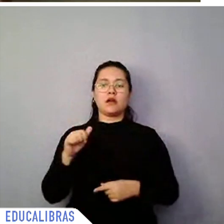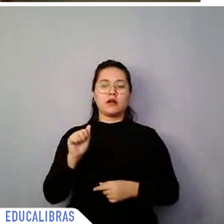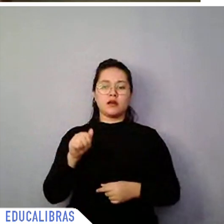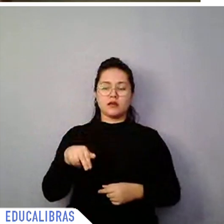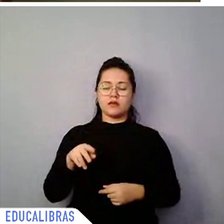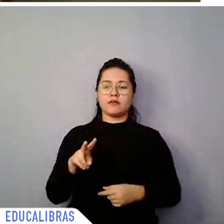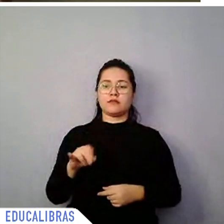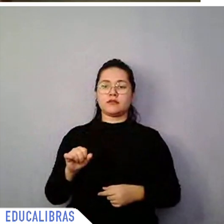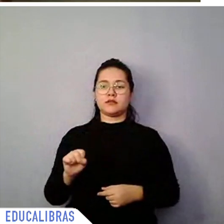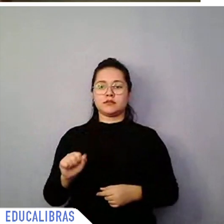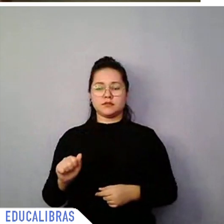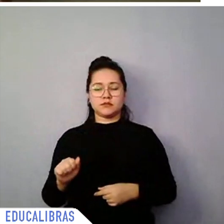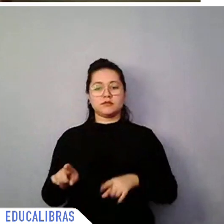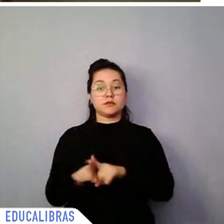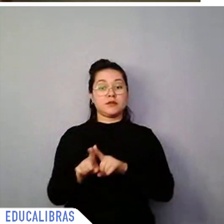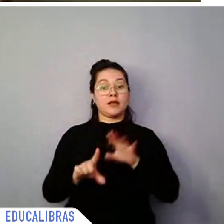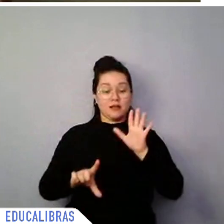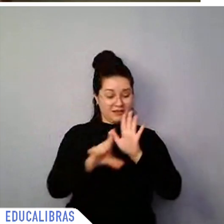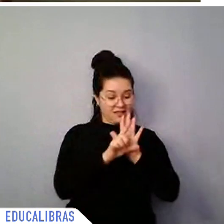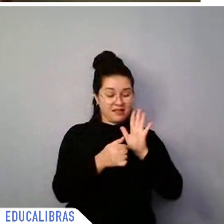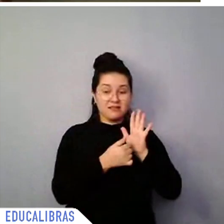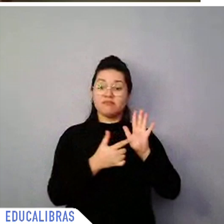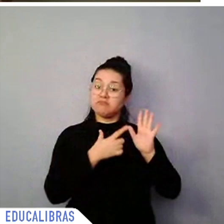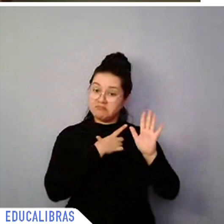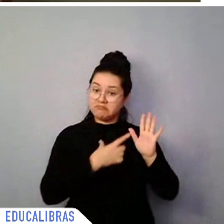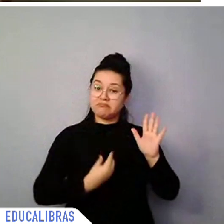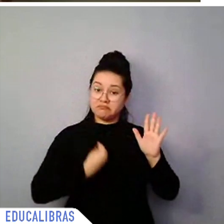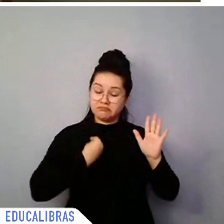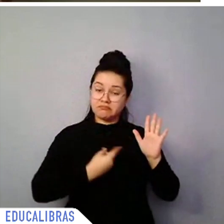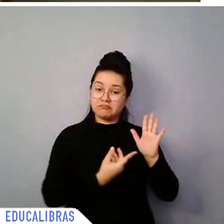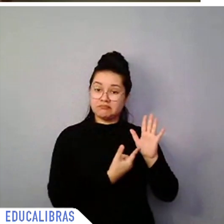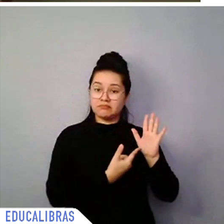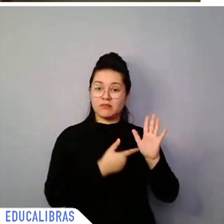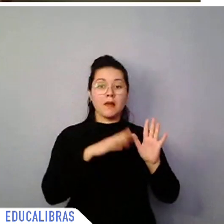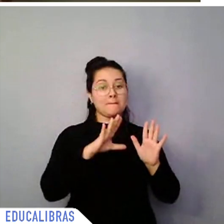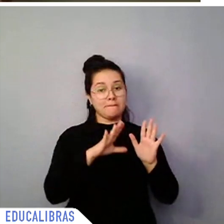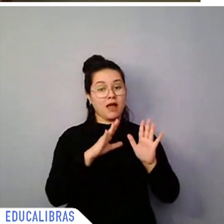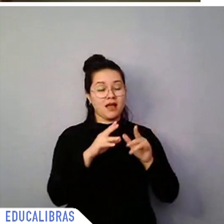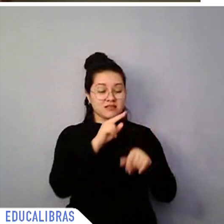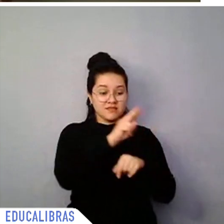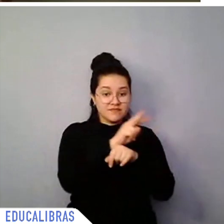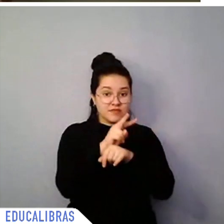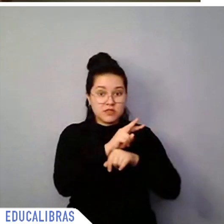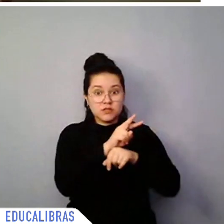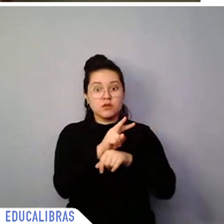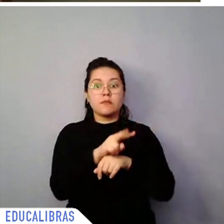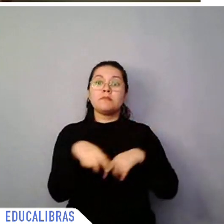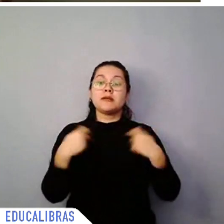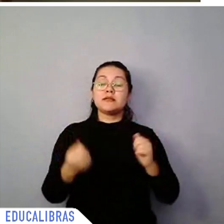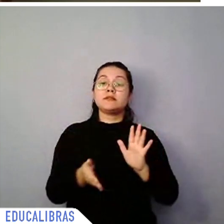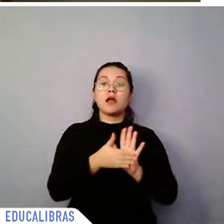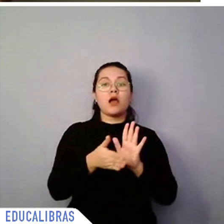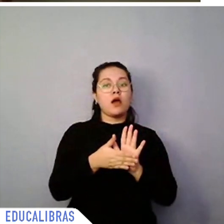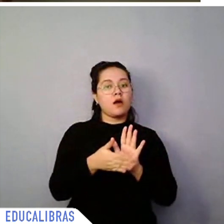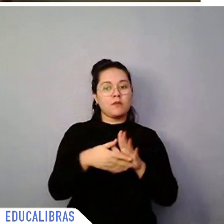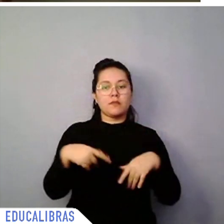there. And so we have a law. The